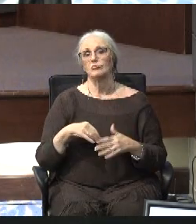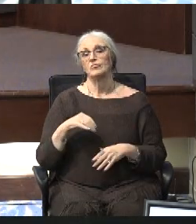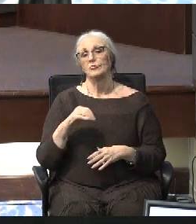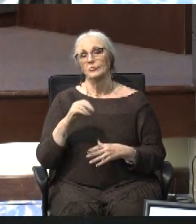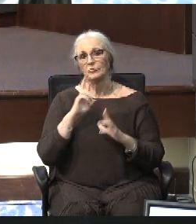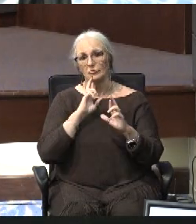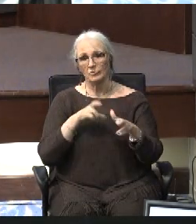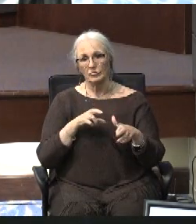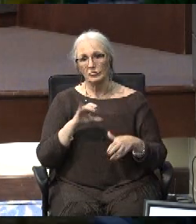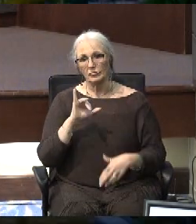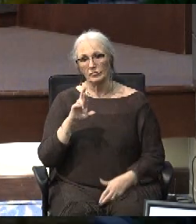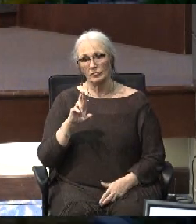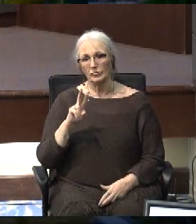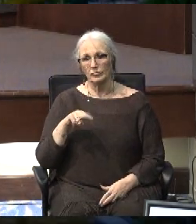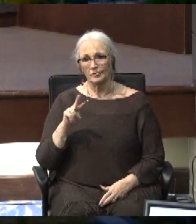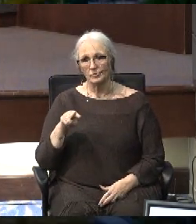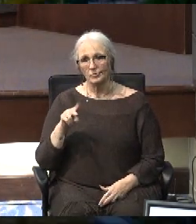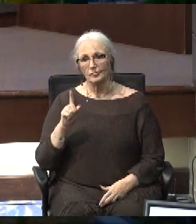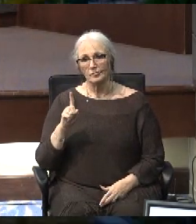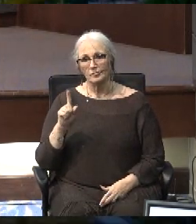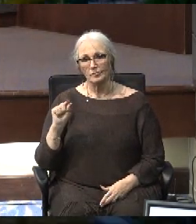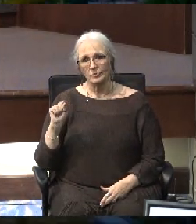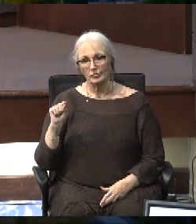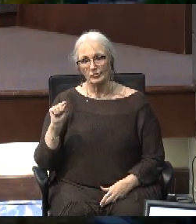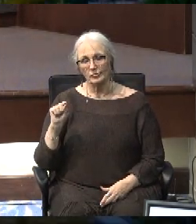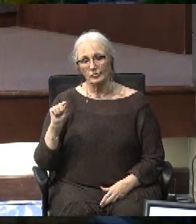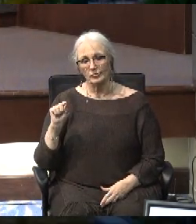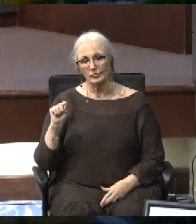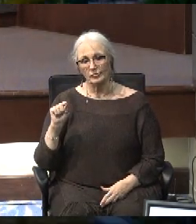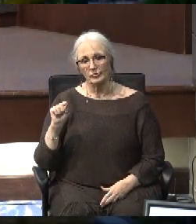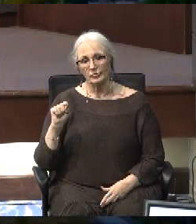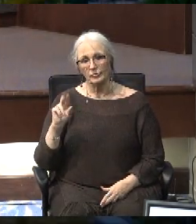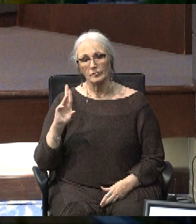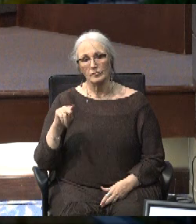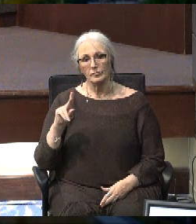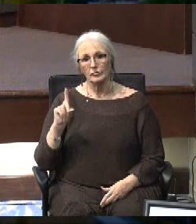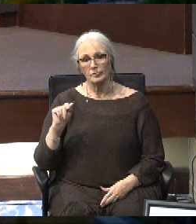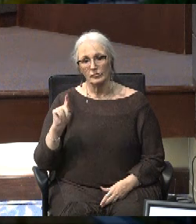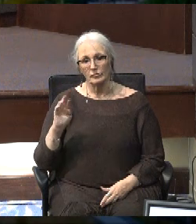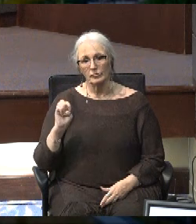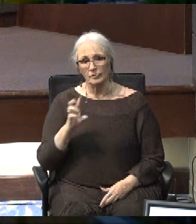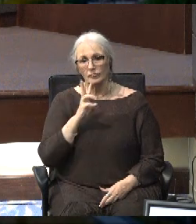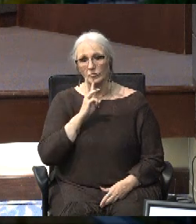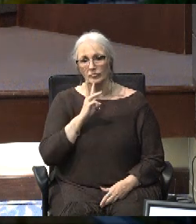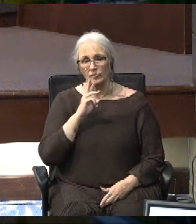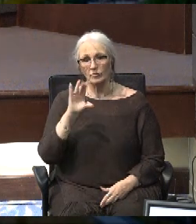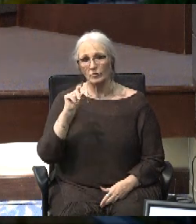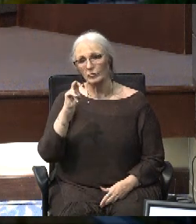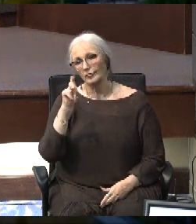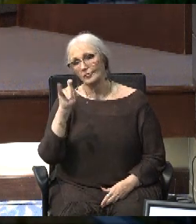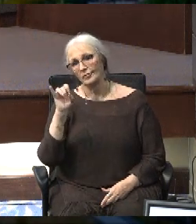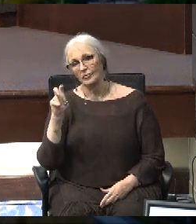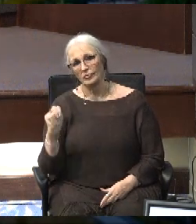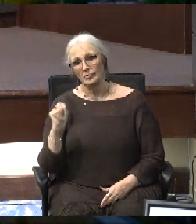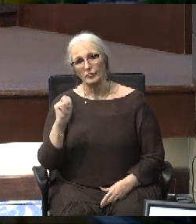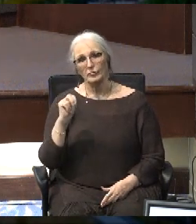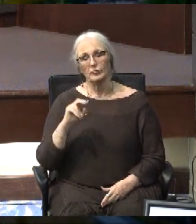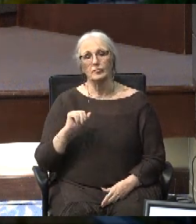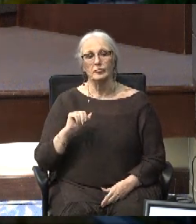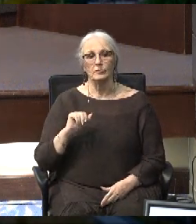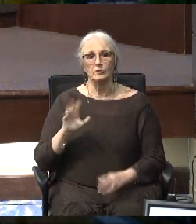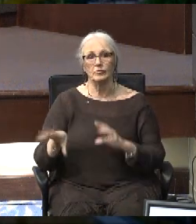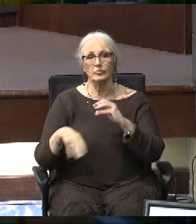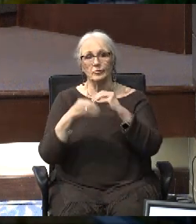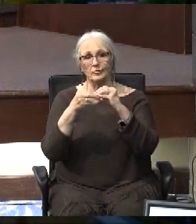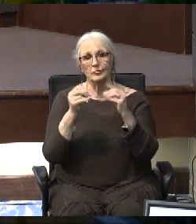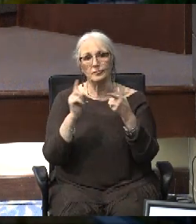which is IR 2022-120. On our water conservation and drought contingency plan. We've added this